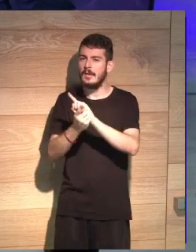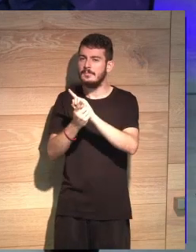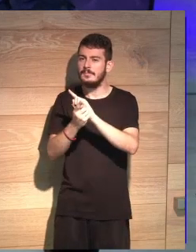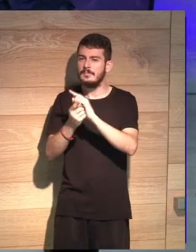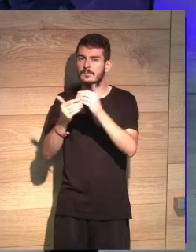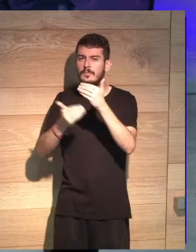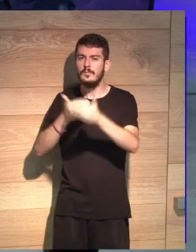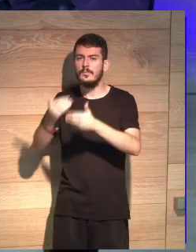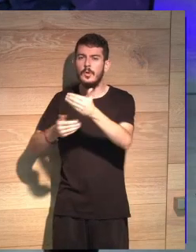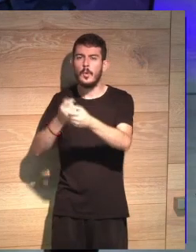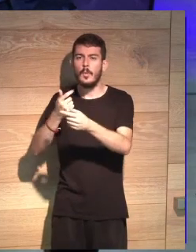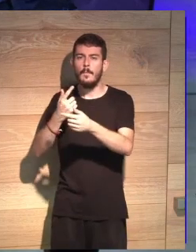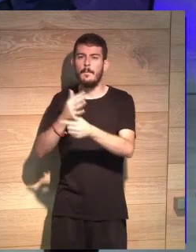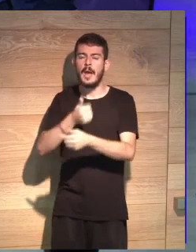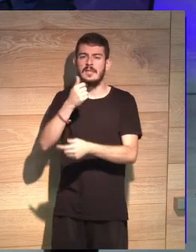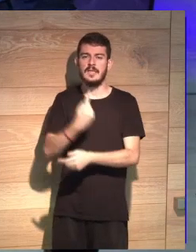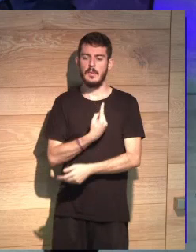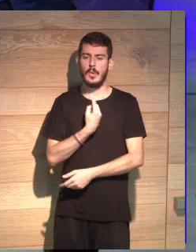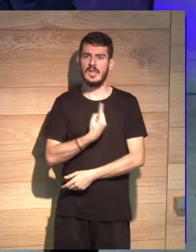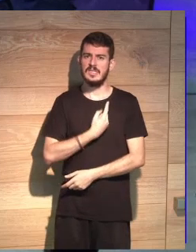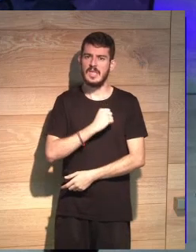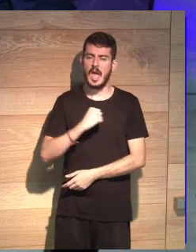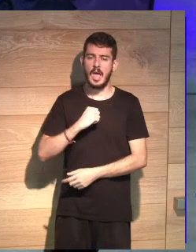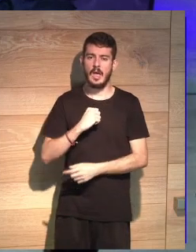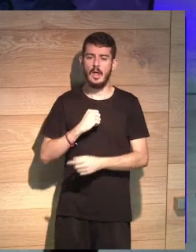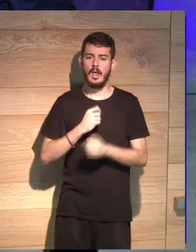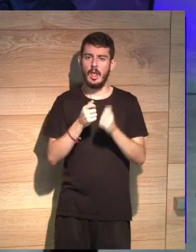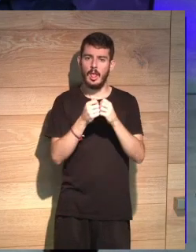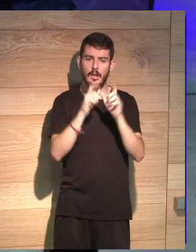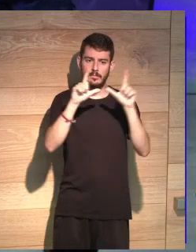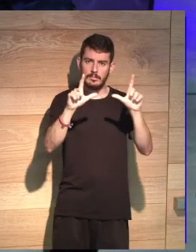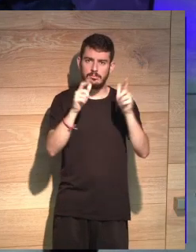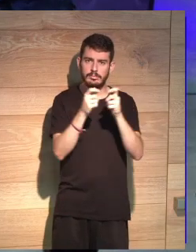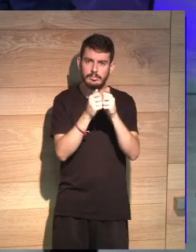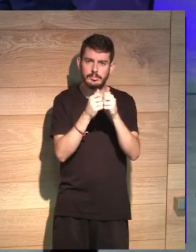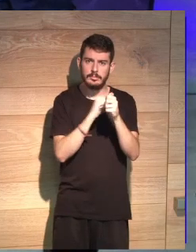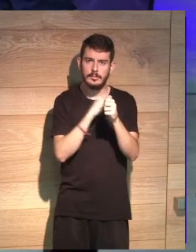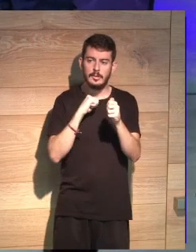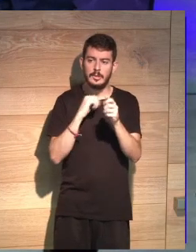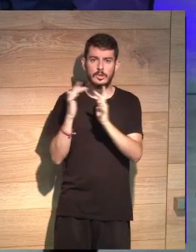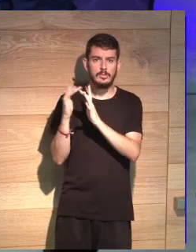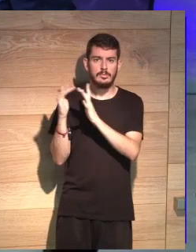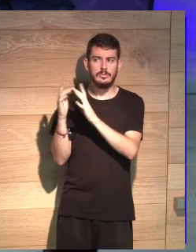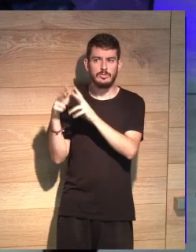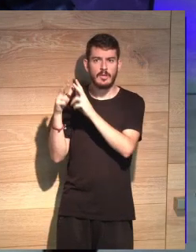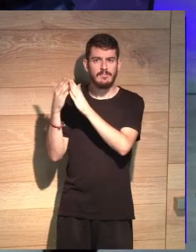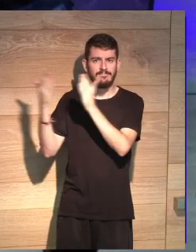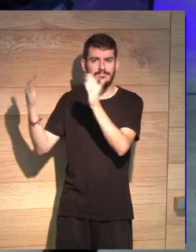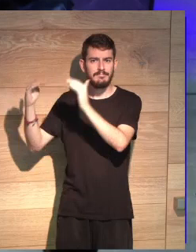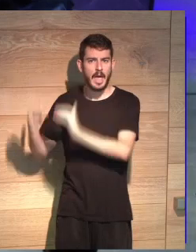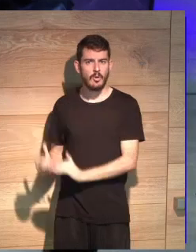are changing society. They're turning us into a more